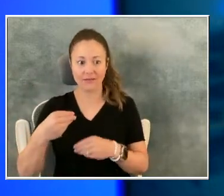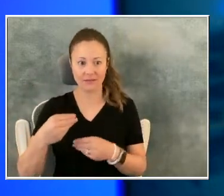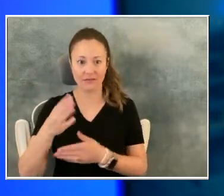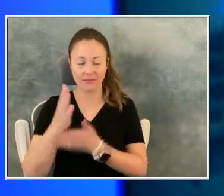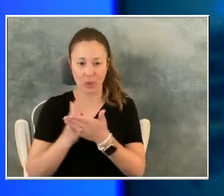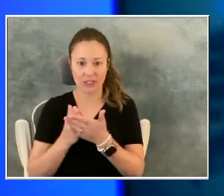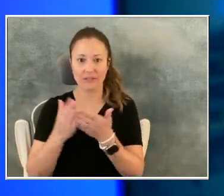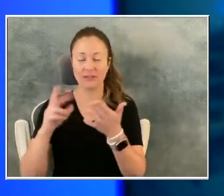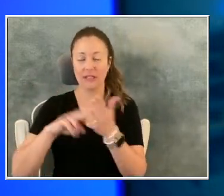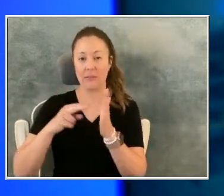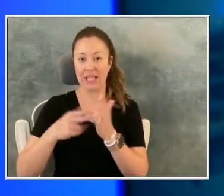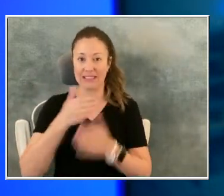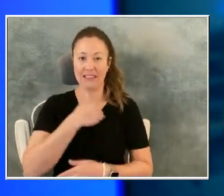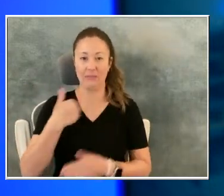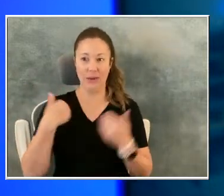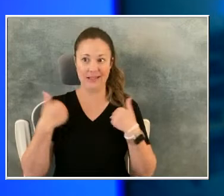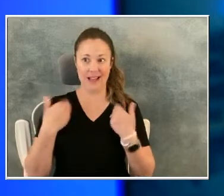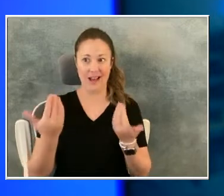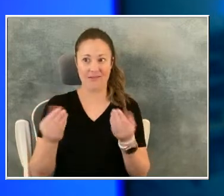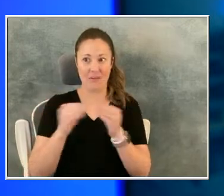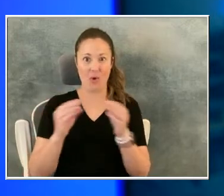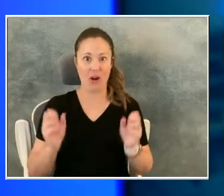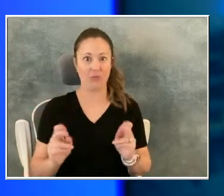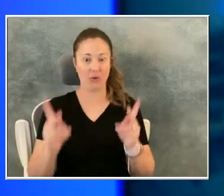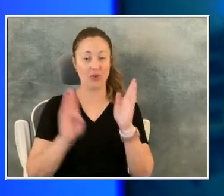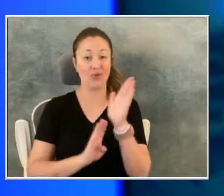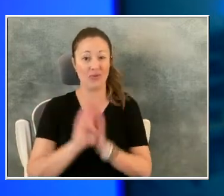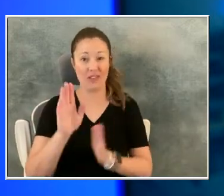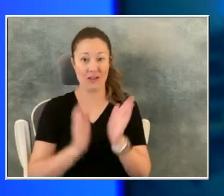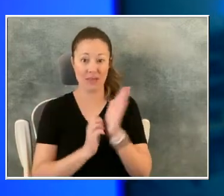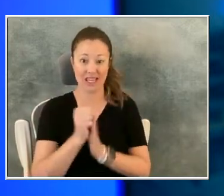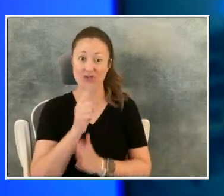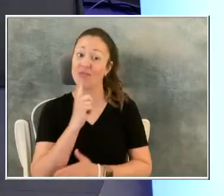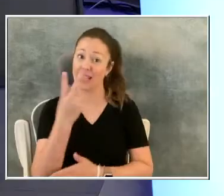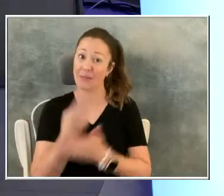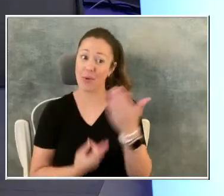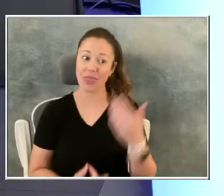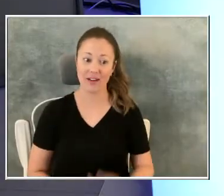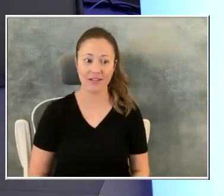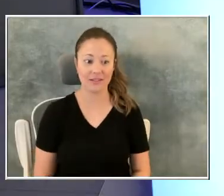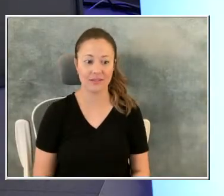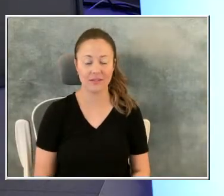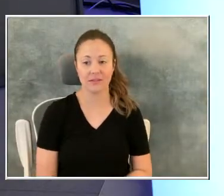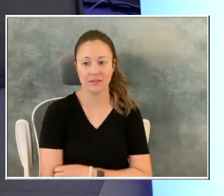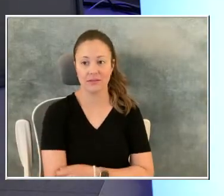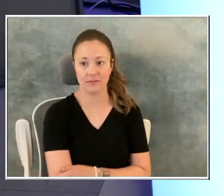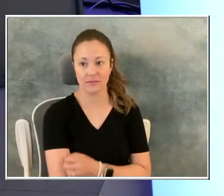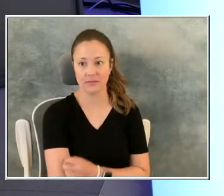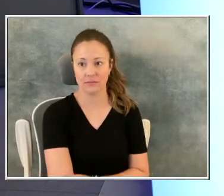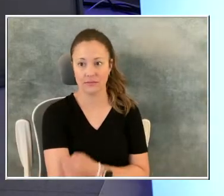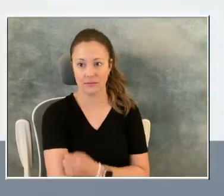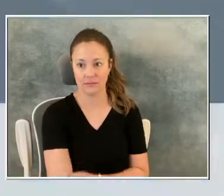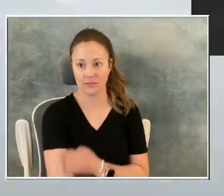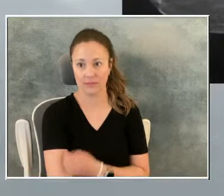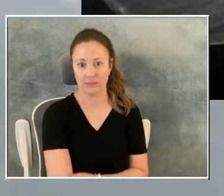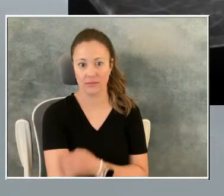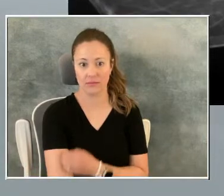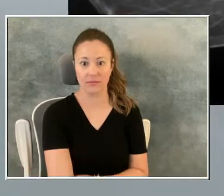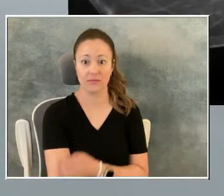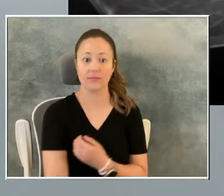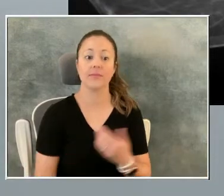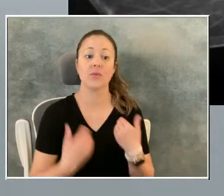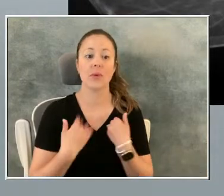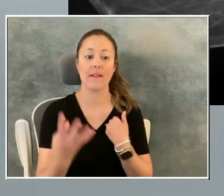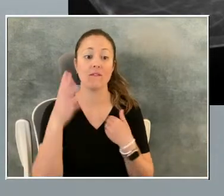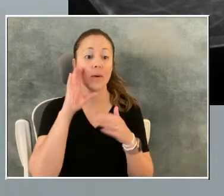more opportunities to develop cancer. So it's both. So tell us, we have some images, 4 images of a